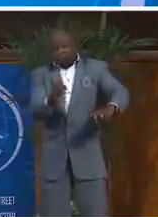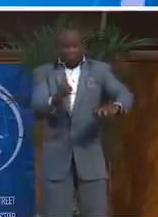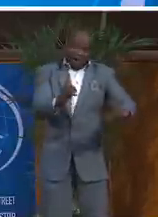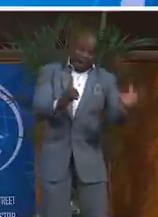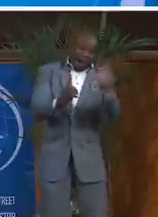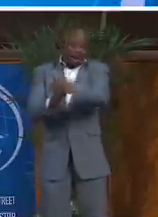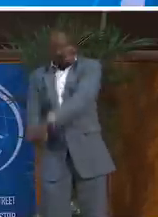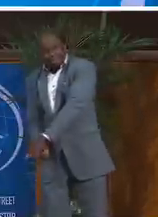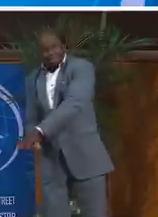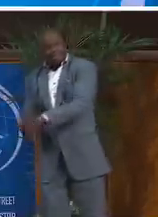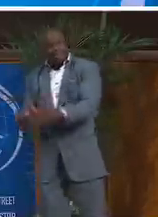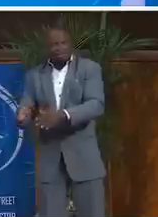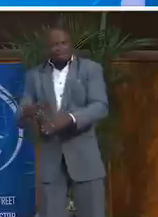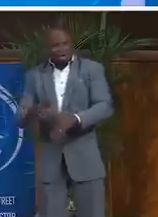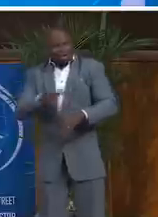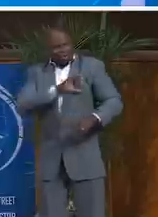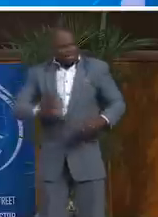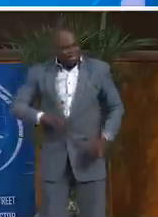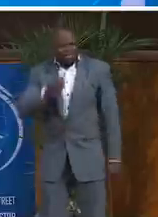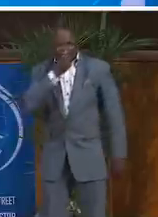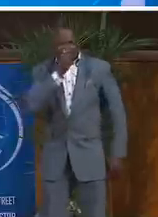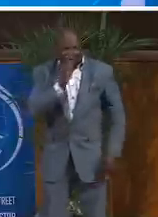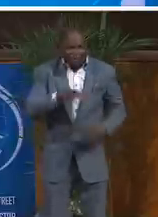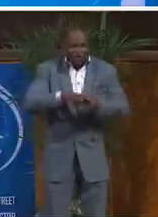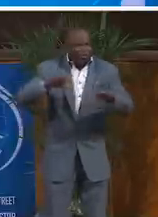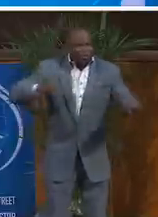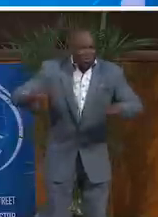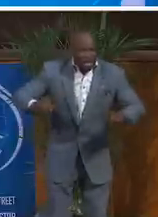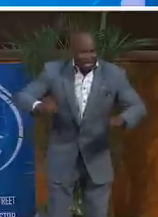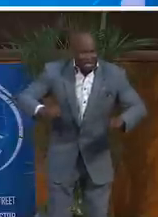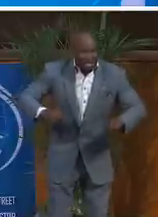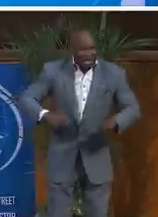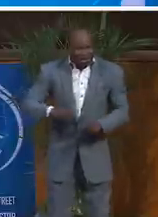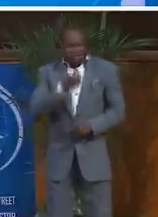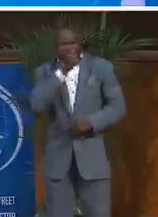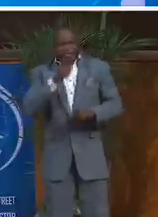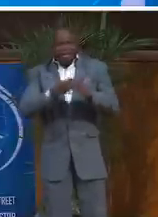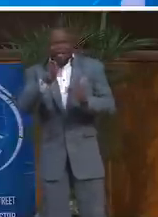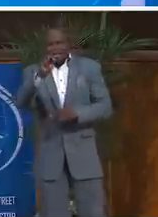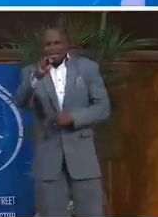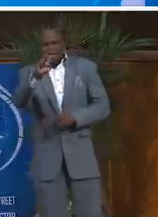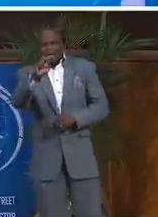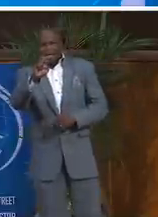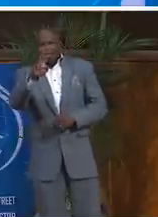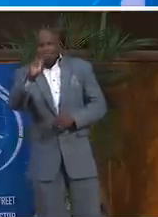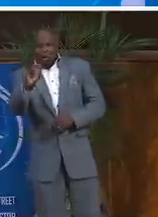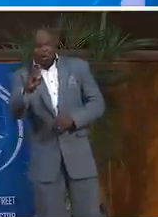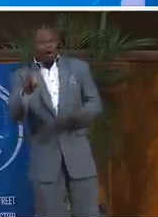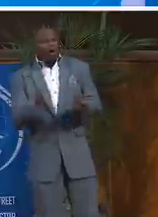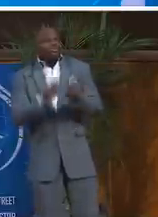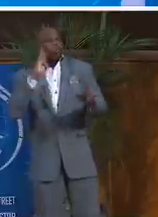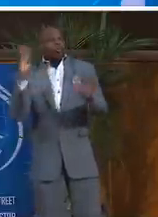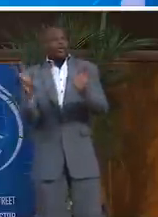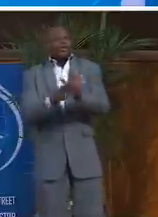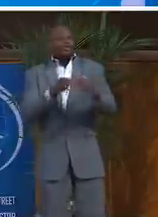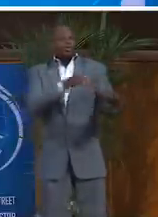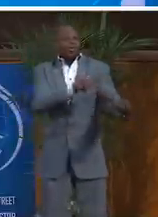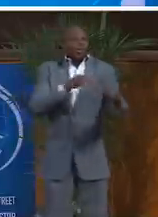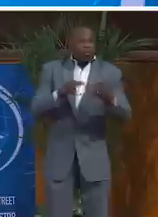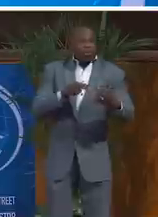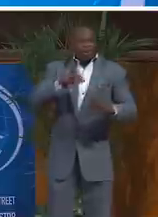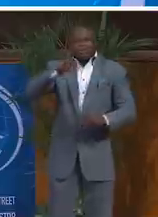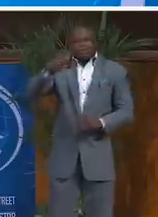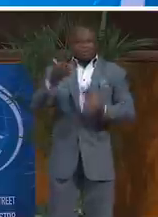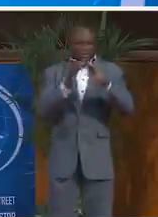who had suffered earthquakes, these Christians who suffered under Nero, they also witness a war in